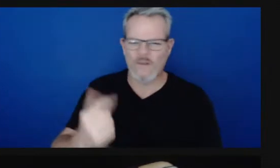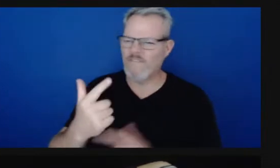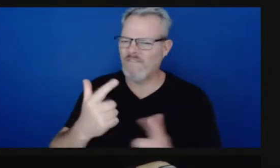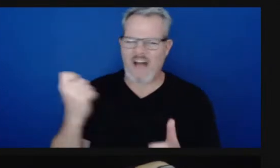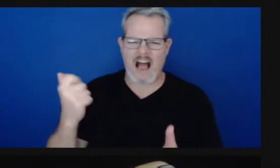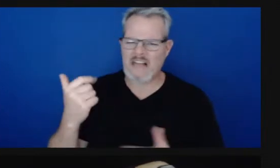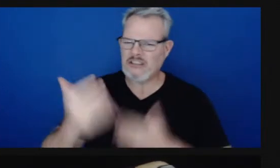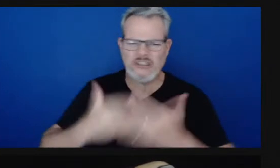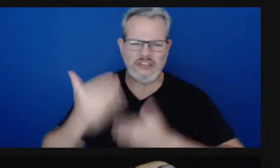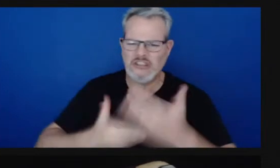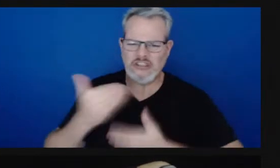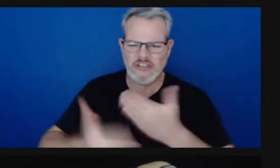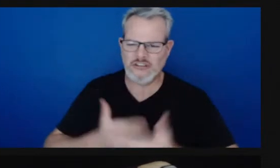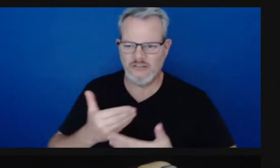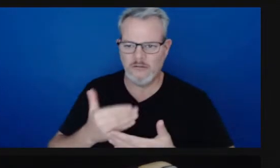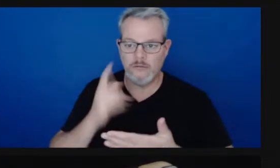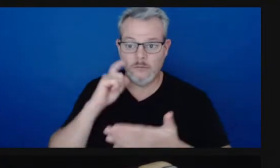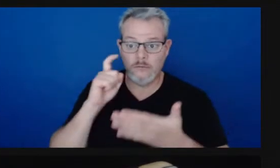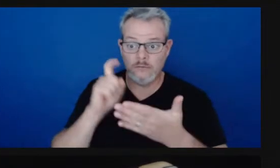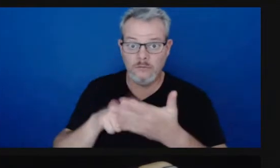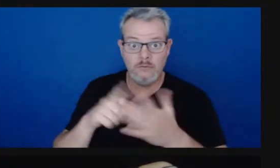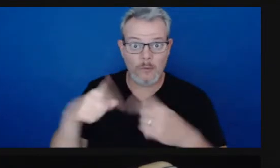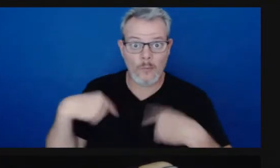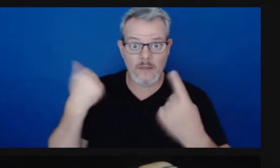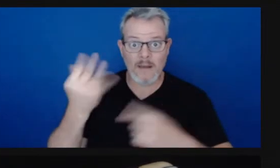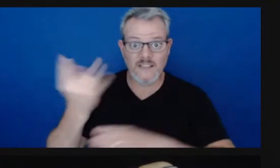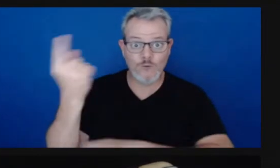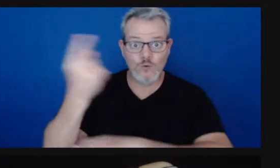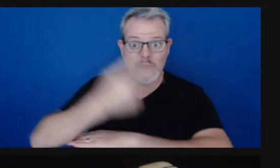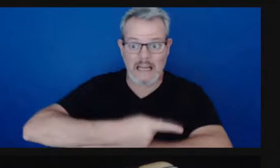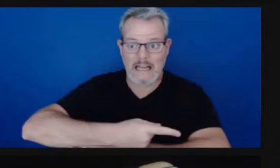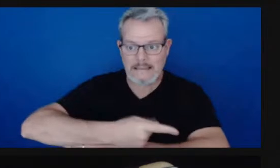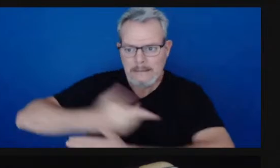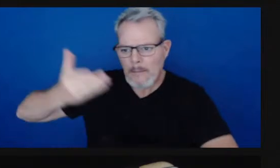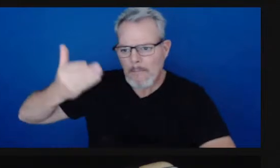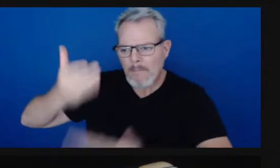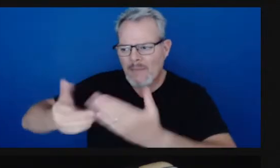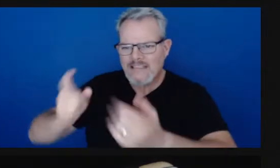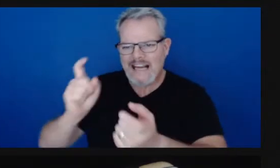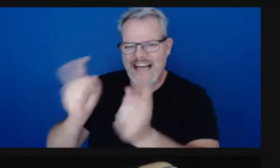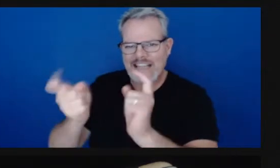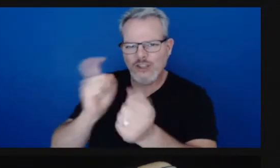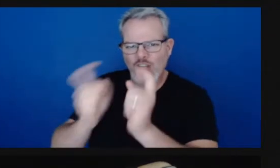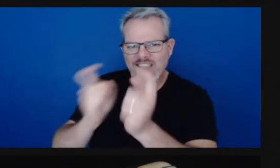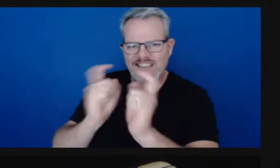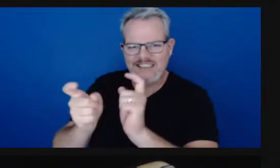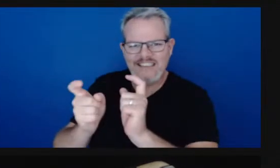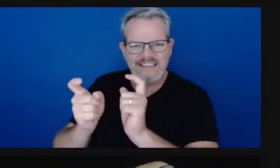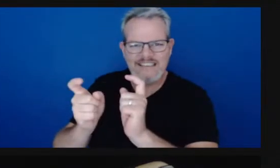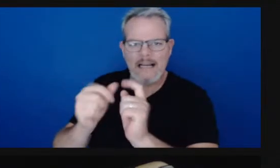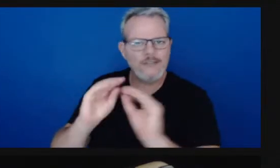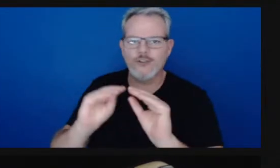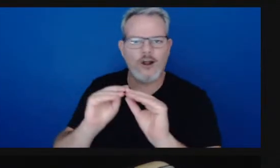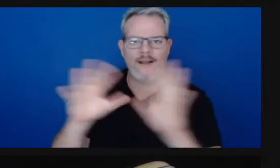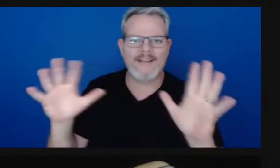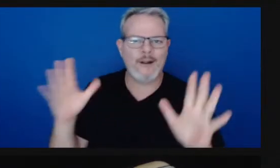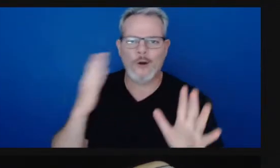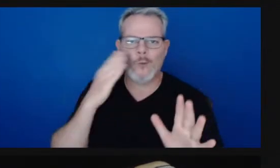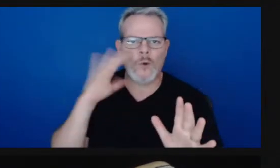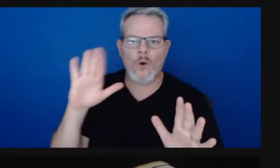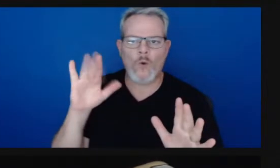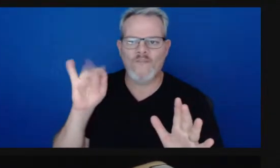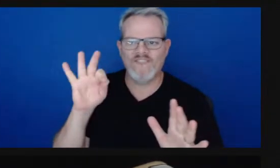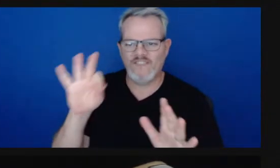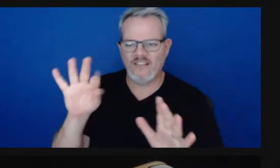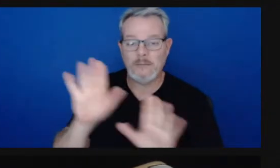signal. And now in the last couple of days, maybe it's adjusting back to the north. It's not quite clear. Maybe it got pushed